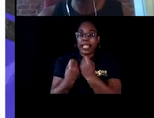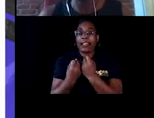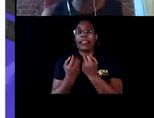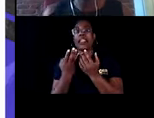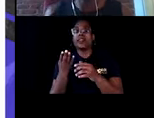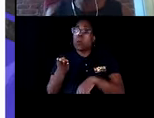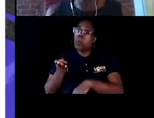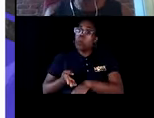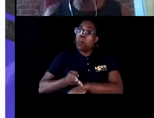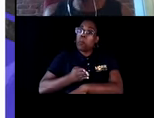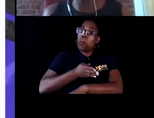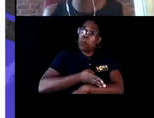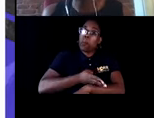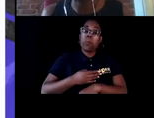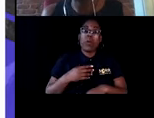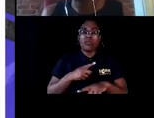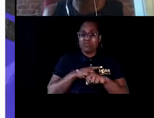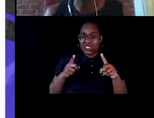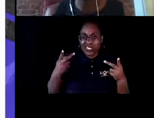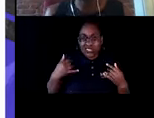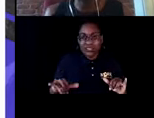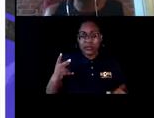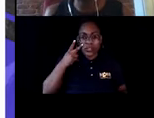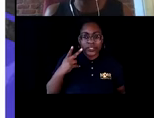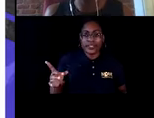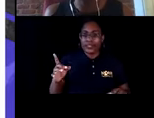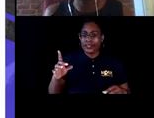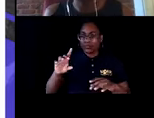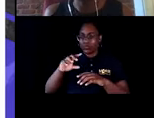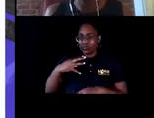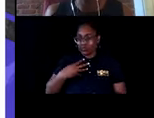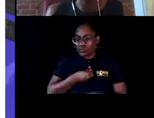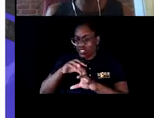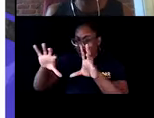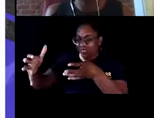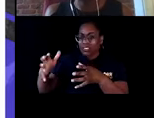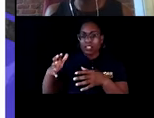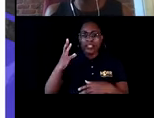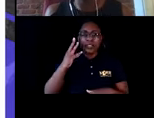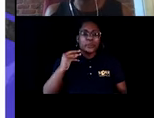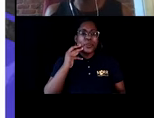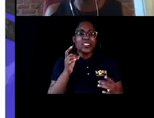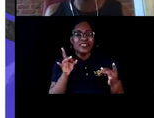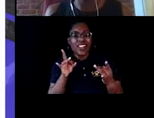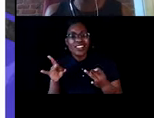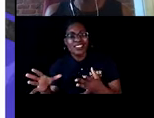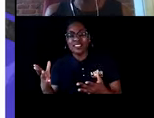trans people and the social exclusions that cause poverty, unemployment, and other kinds of